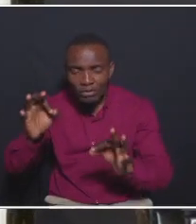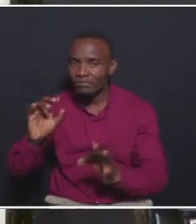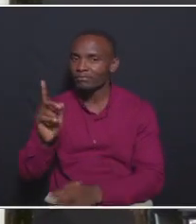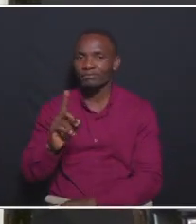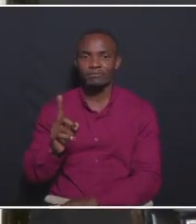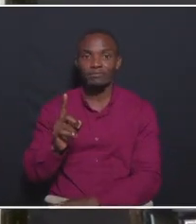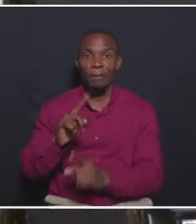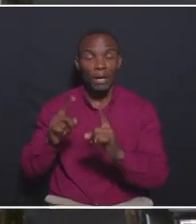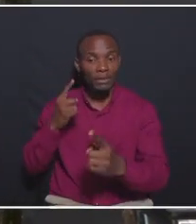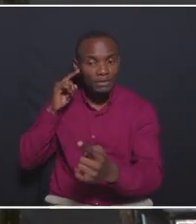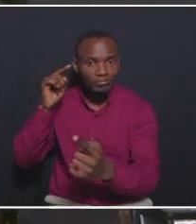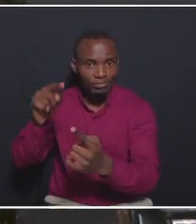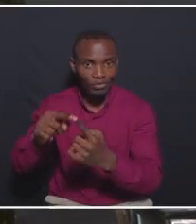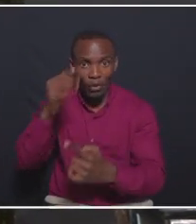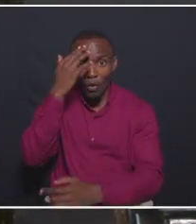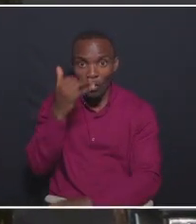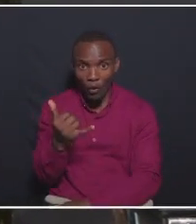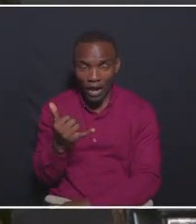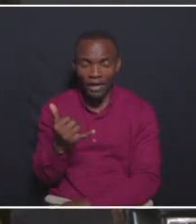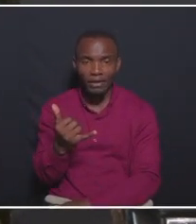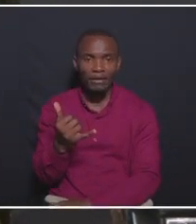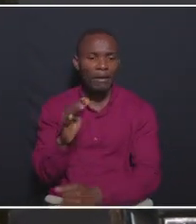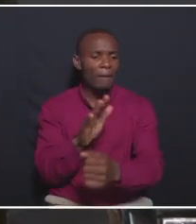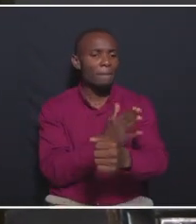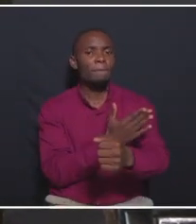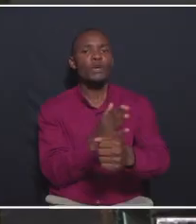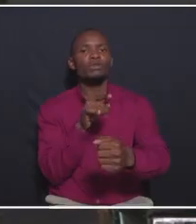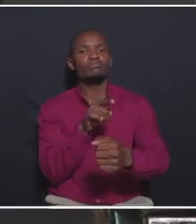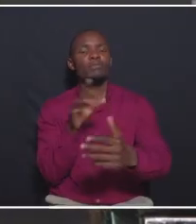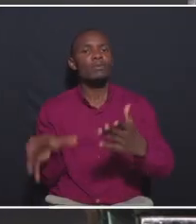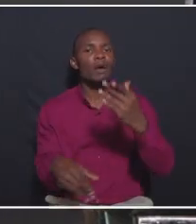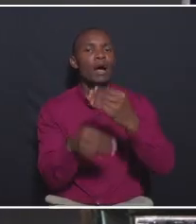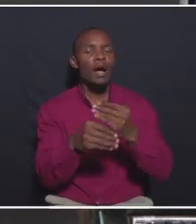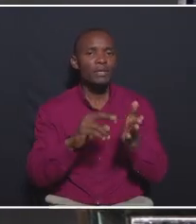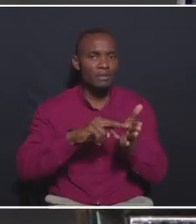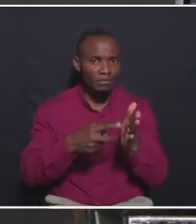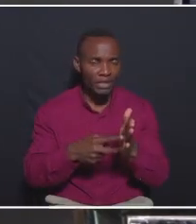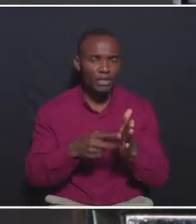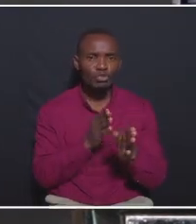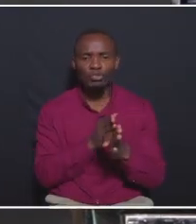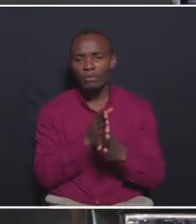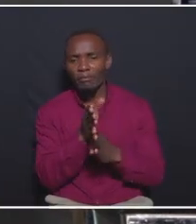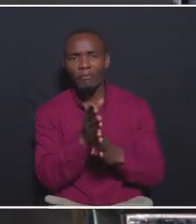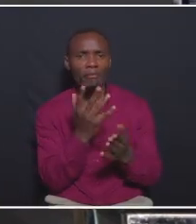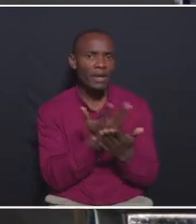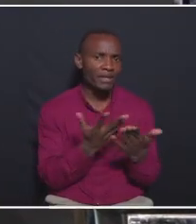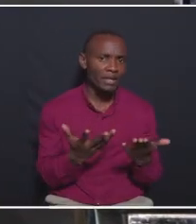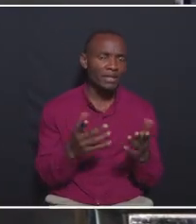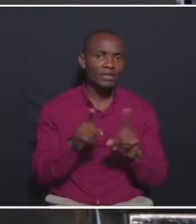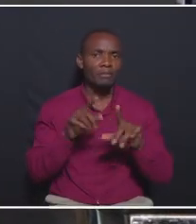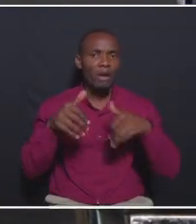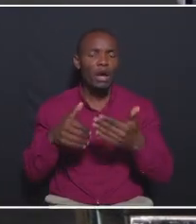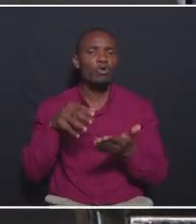Why? Music is it's a subtext to the main themes and the plot lines and